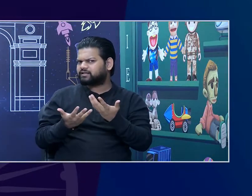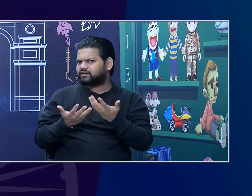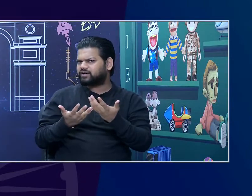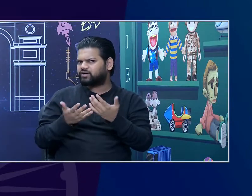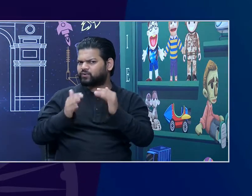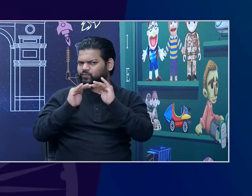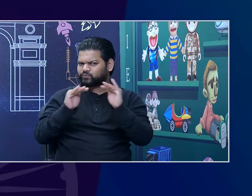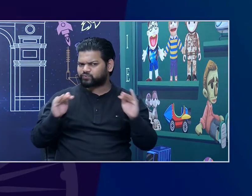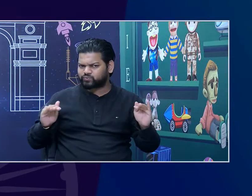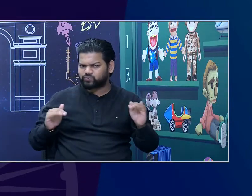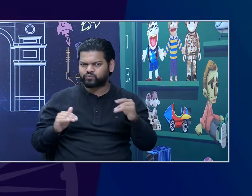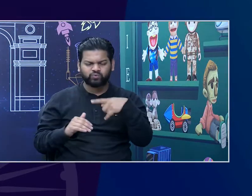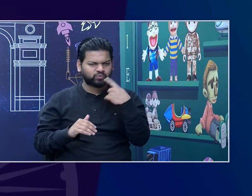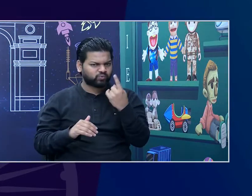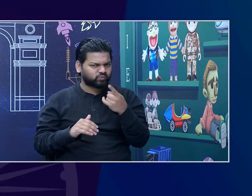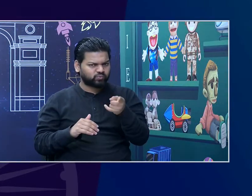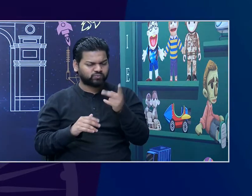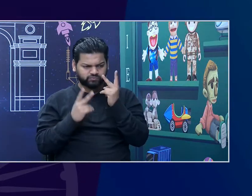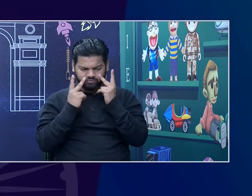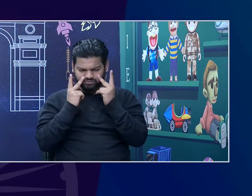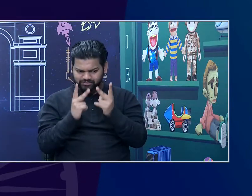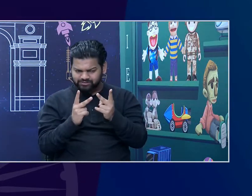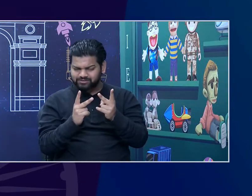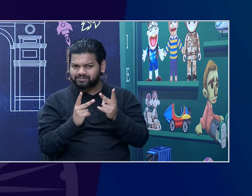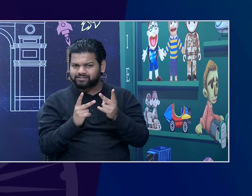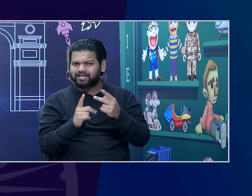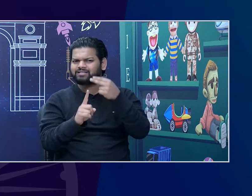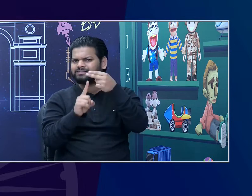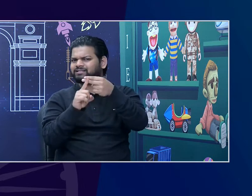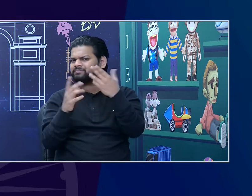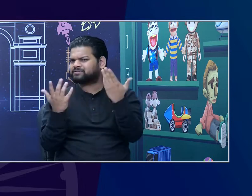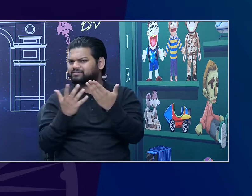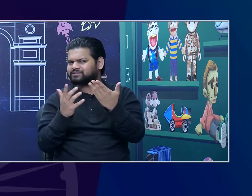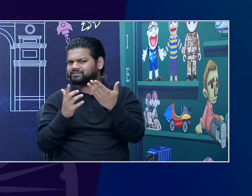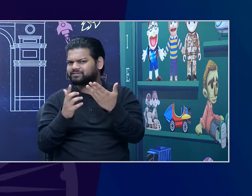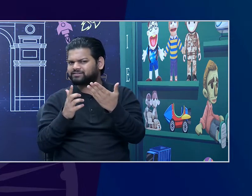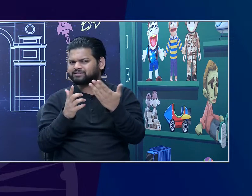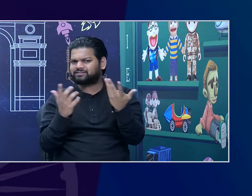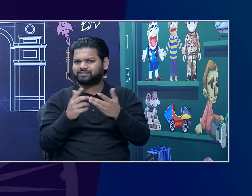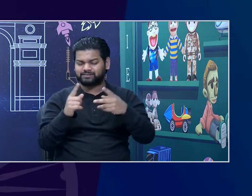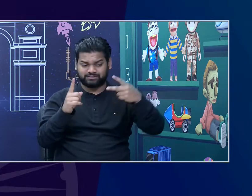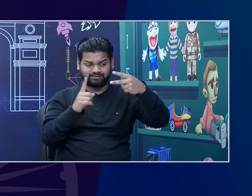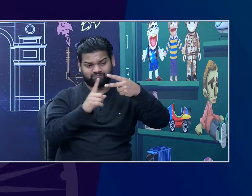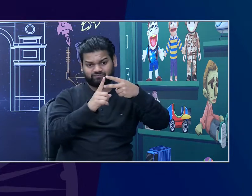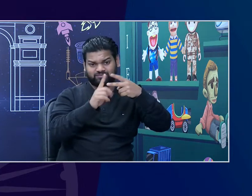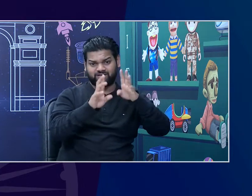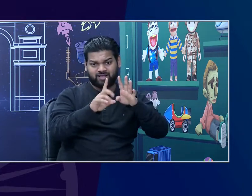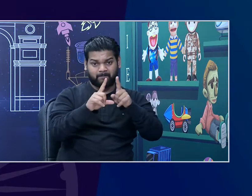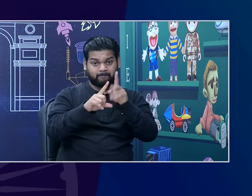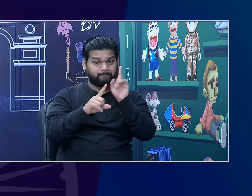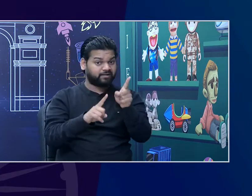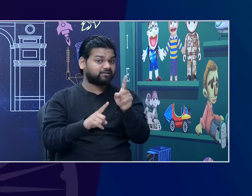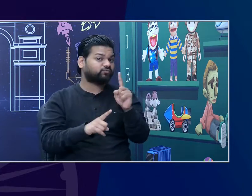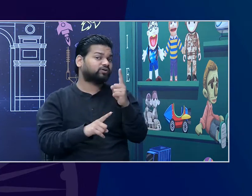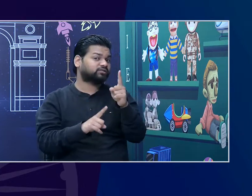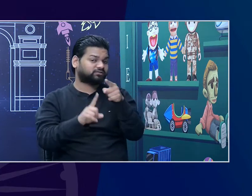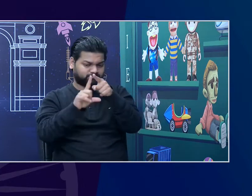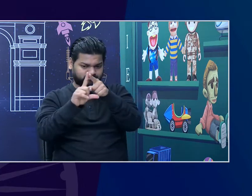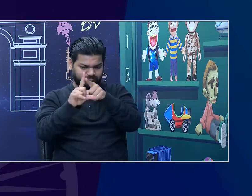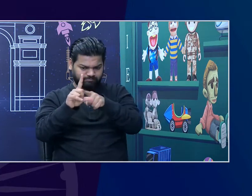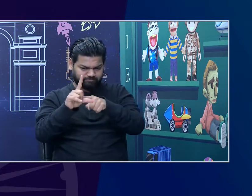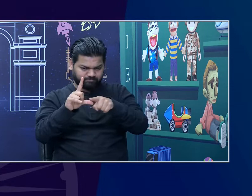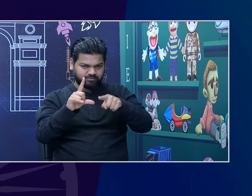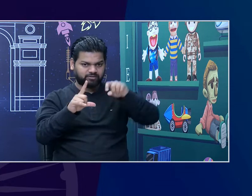that they are right triangles and they can feel the right angle, and right triangles need not be of one size only, they can be